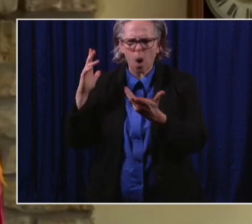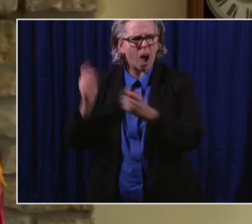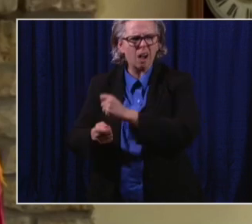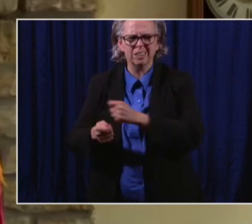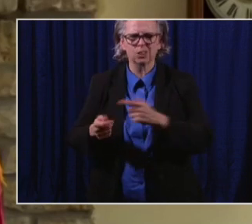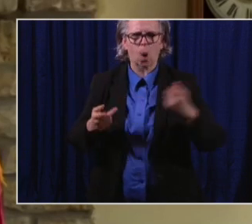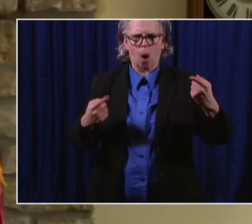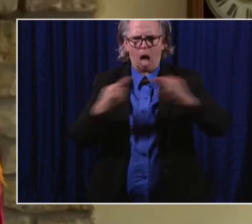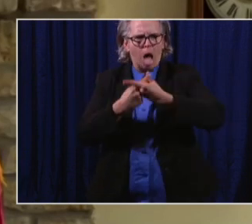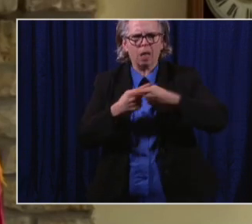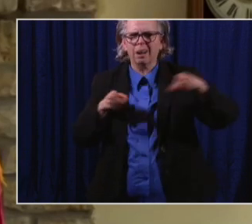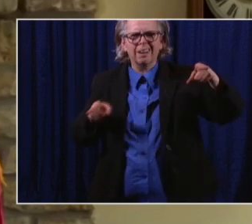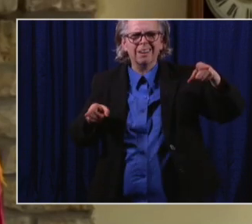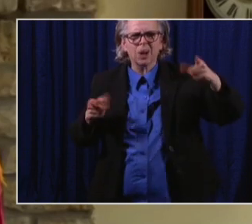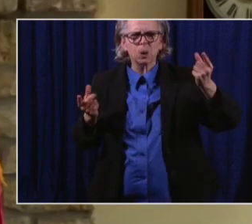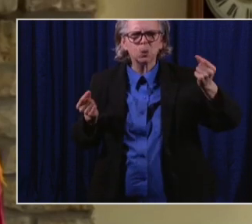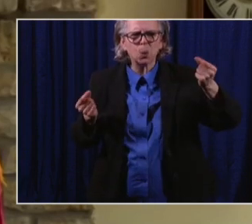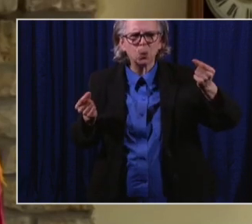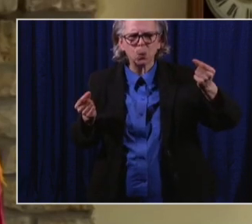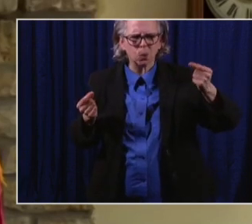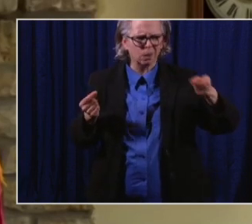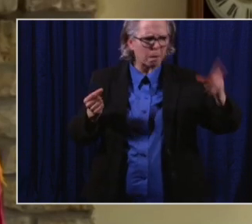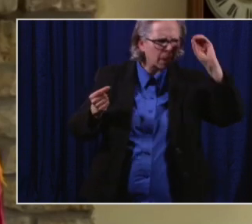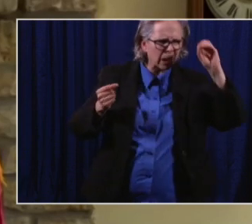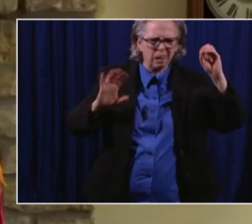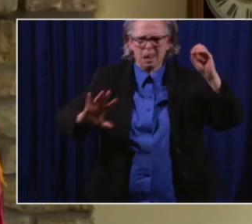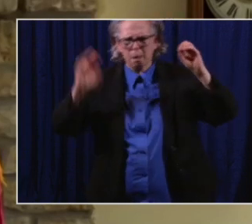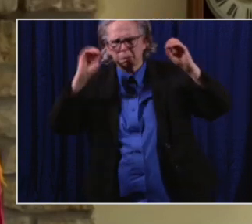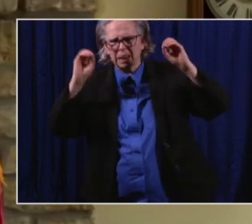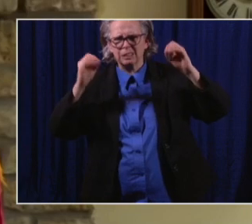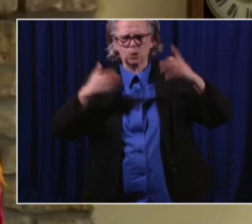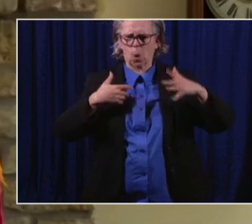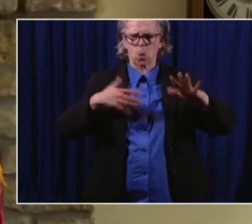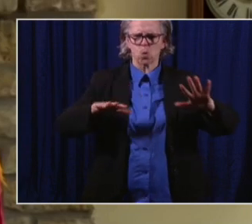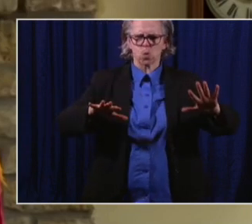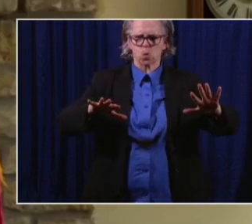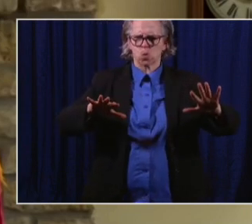Want to keep our economy going, want to protect our small business, but at the same time,